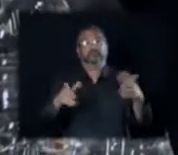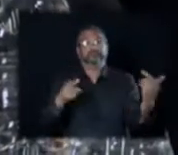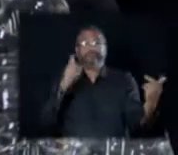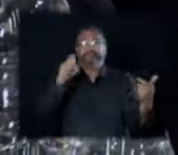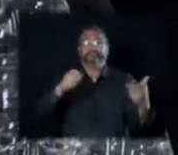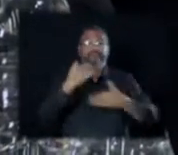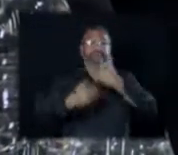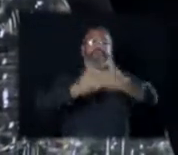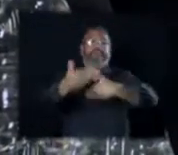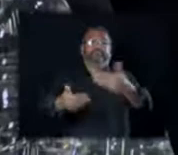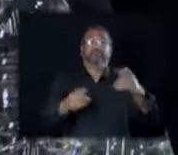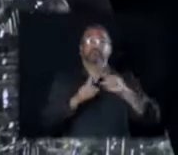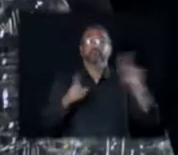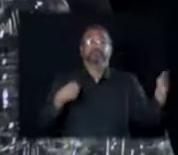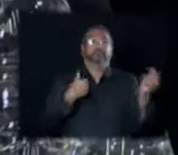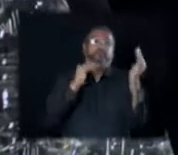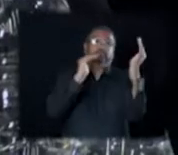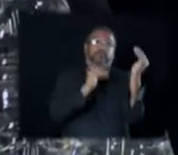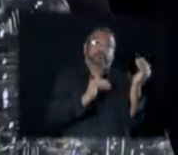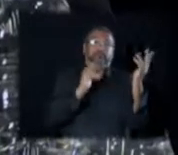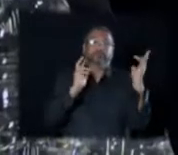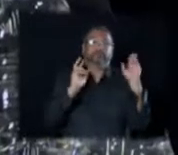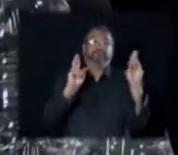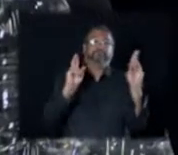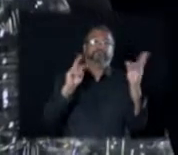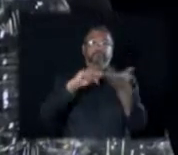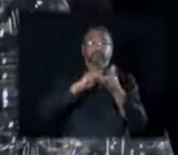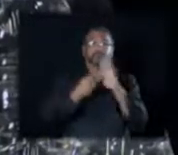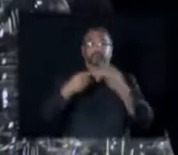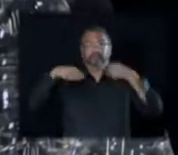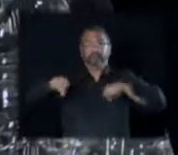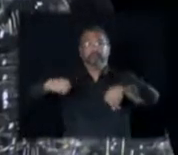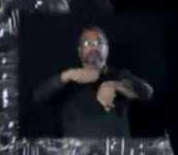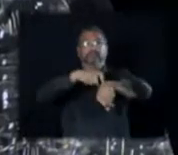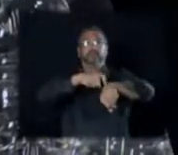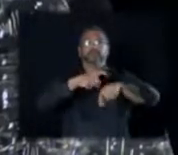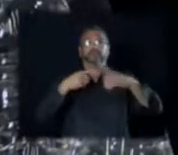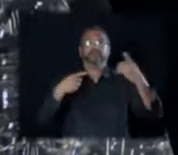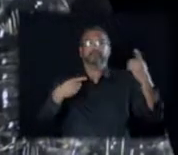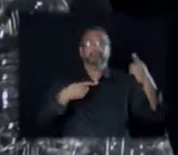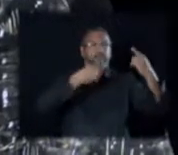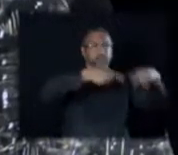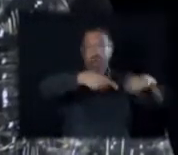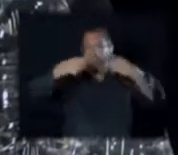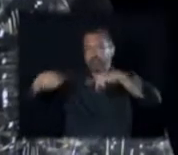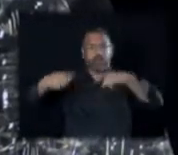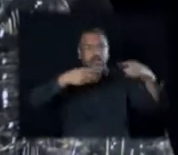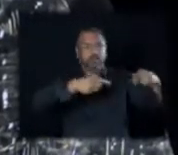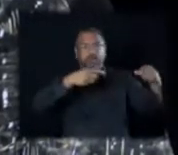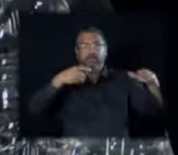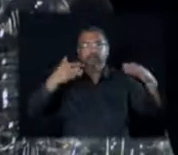need to move forward. I hope that all of this happens simultaneously, but